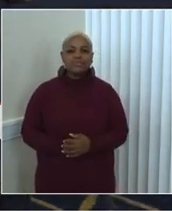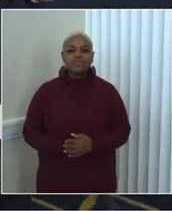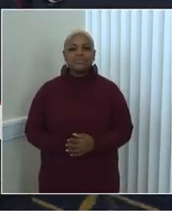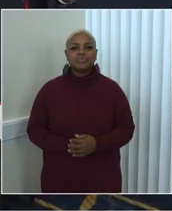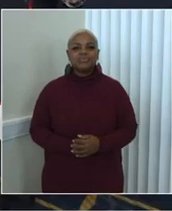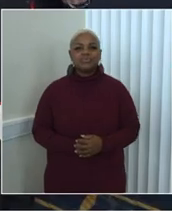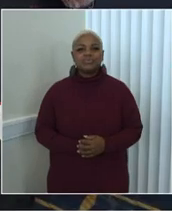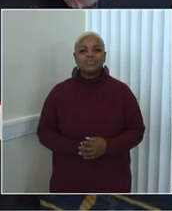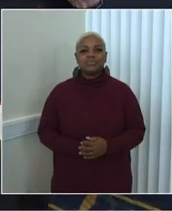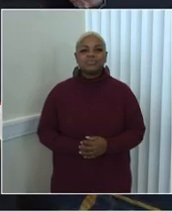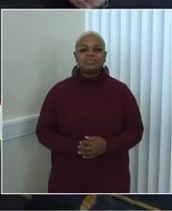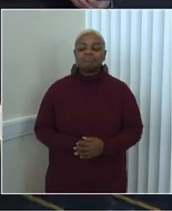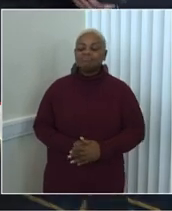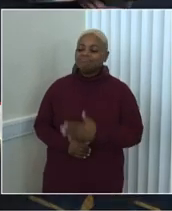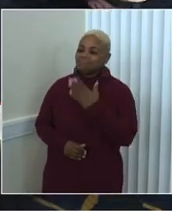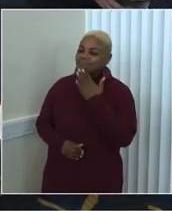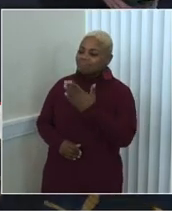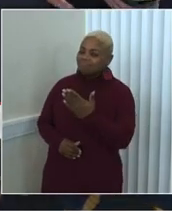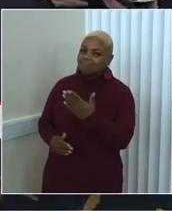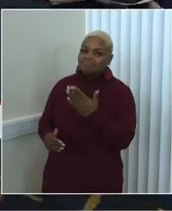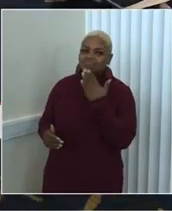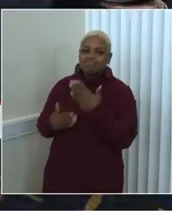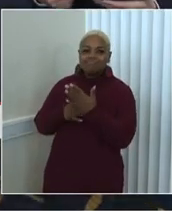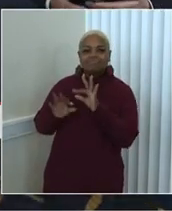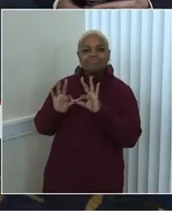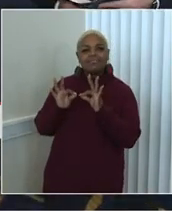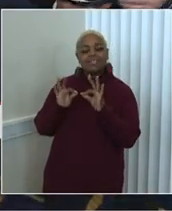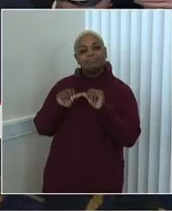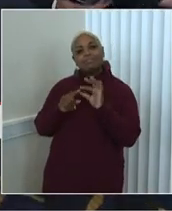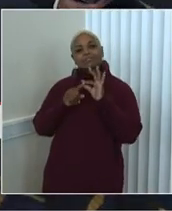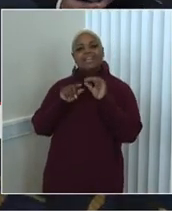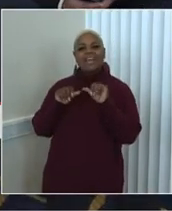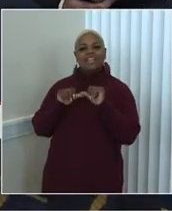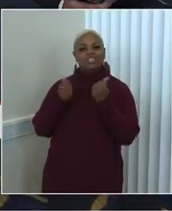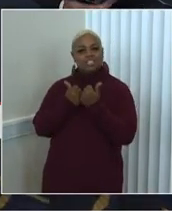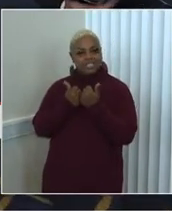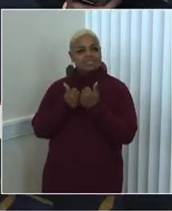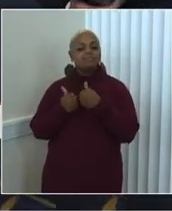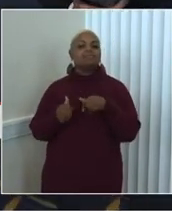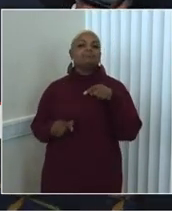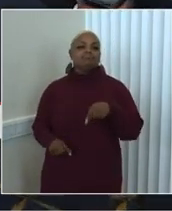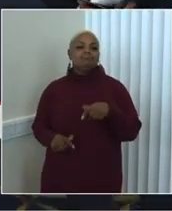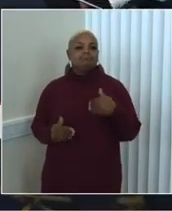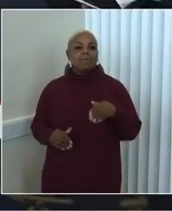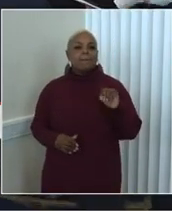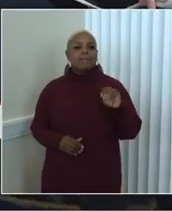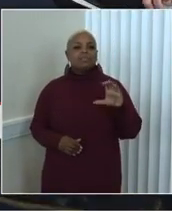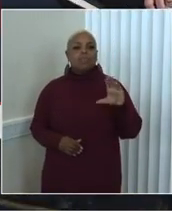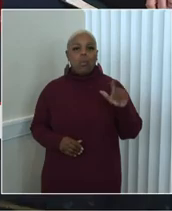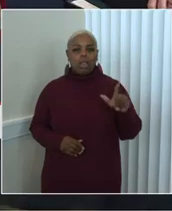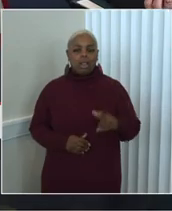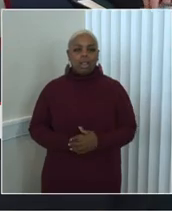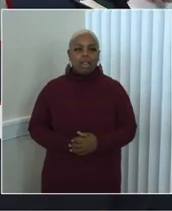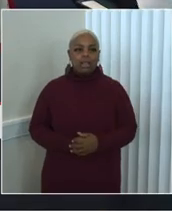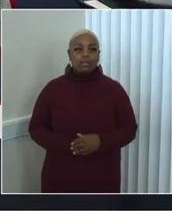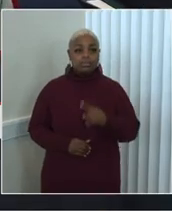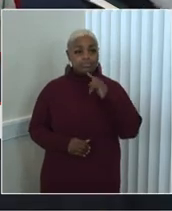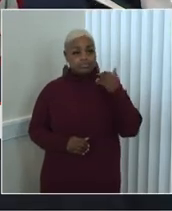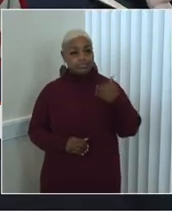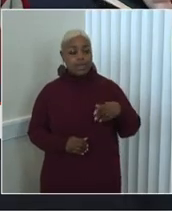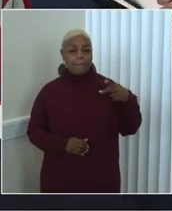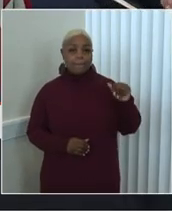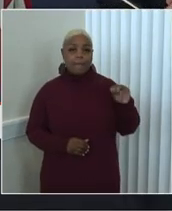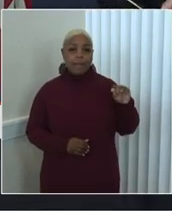Good morning. Thank you, Special Agent McCall. I am Chief Pamela Smith of the Metropolitan Police Department here in Washington,